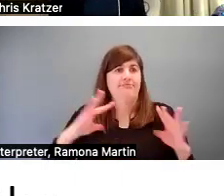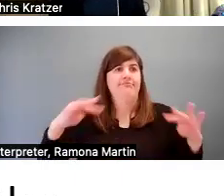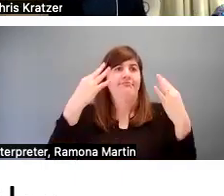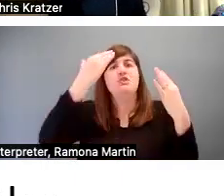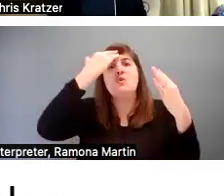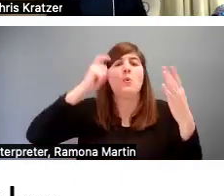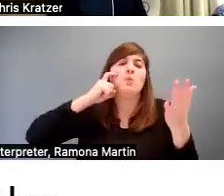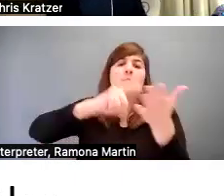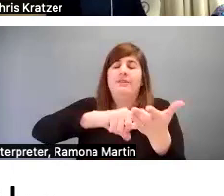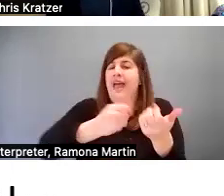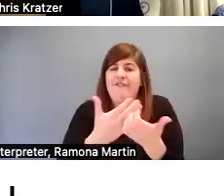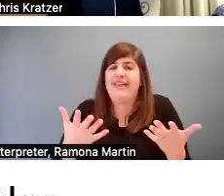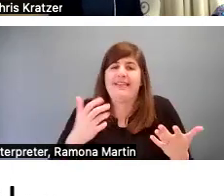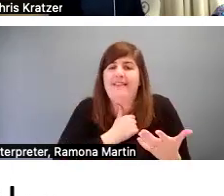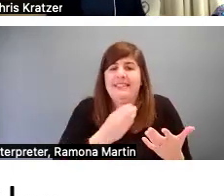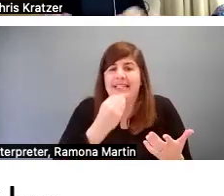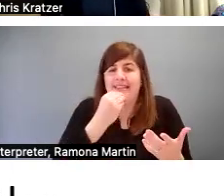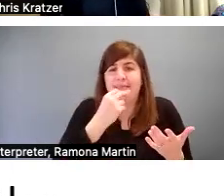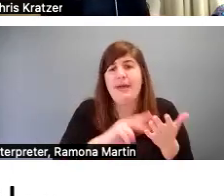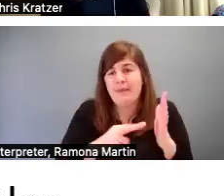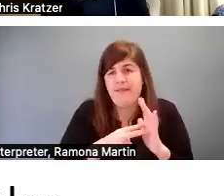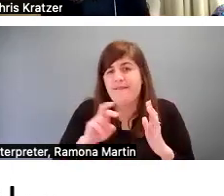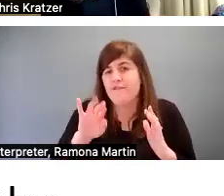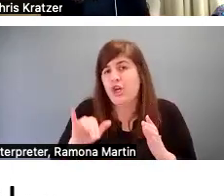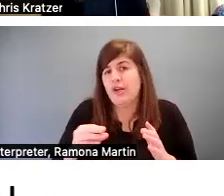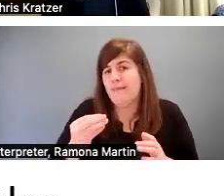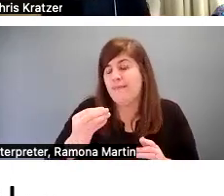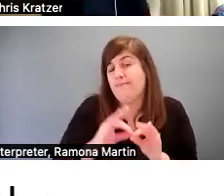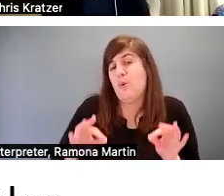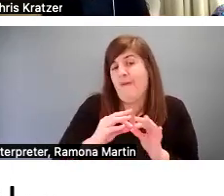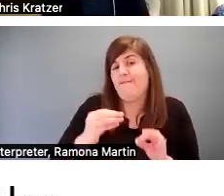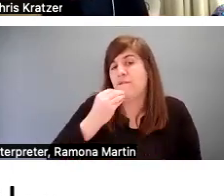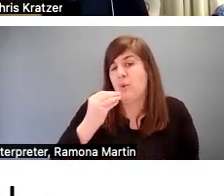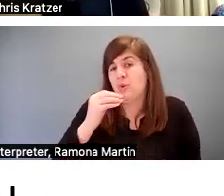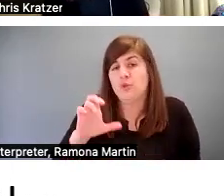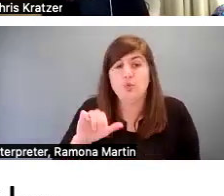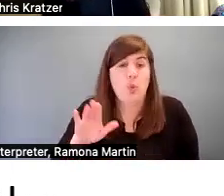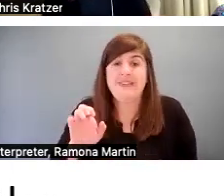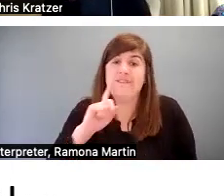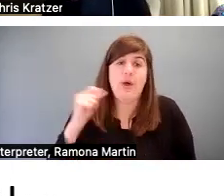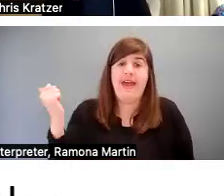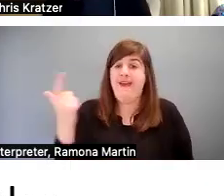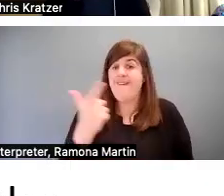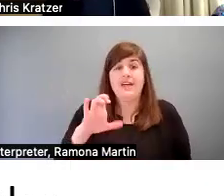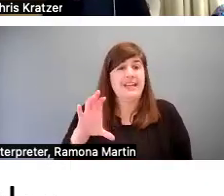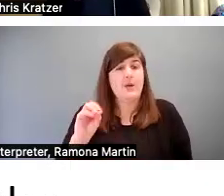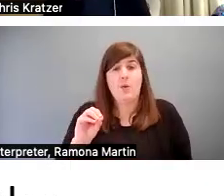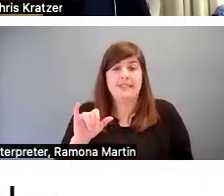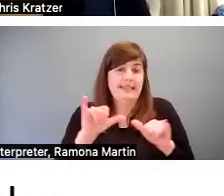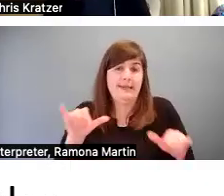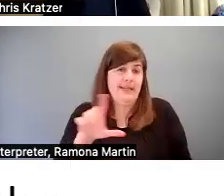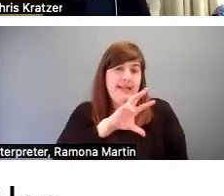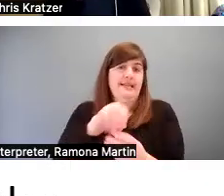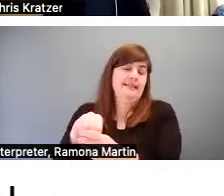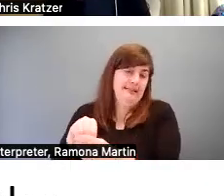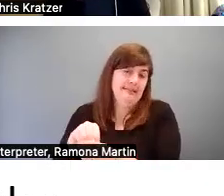everything loves to eat them, which makes cicadas a very important food source in every ecosystem they inhabit. Cicadas